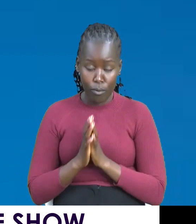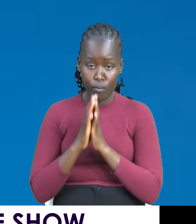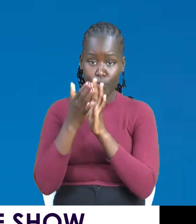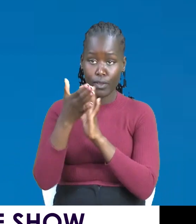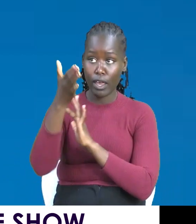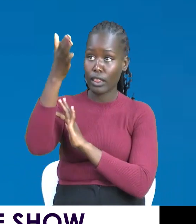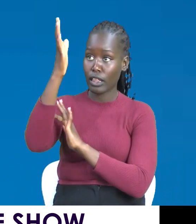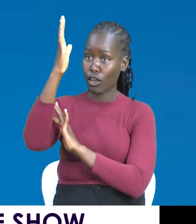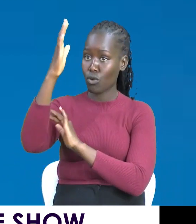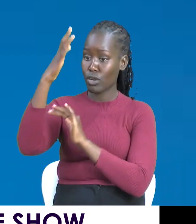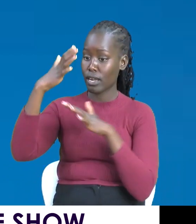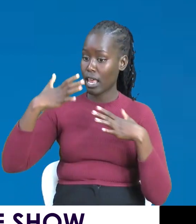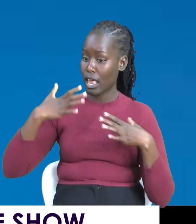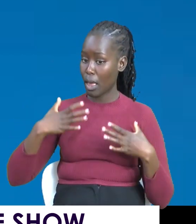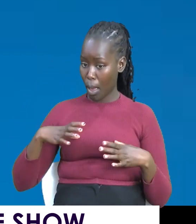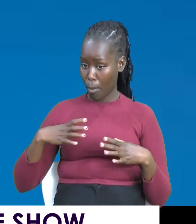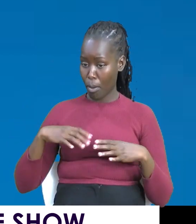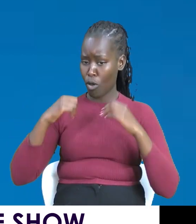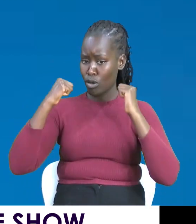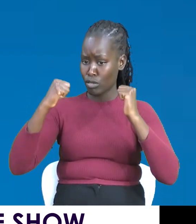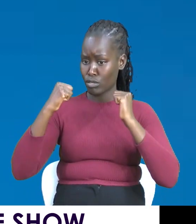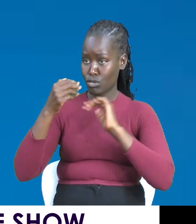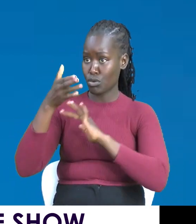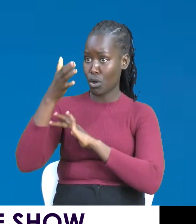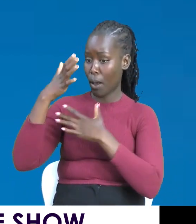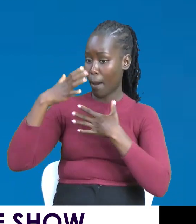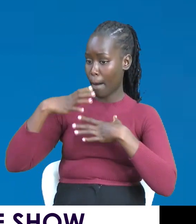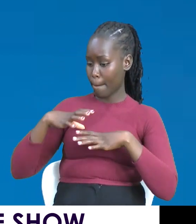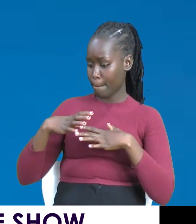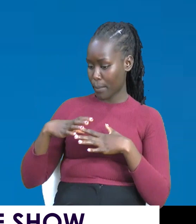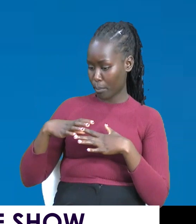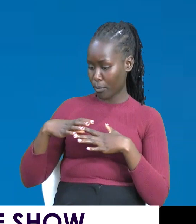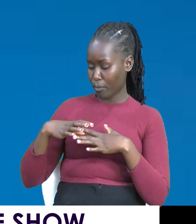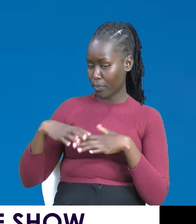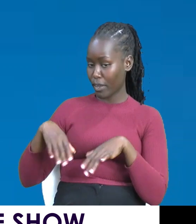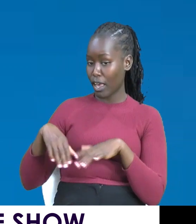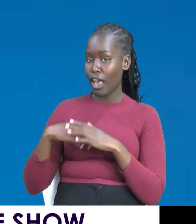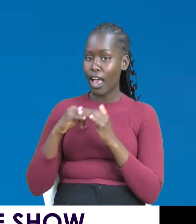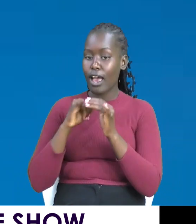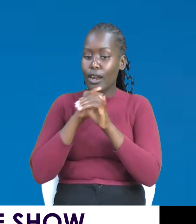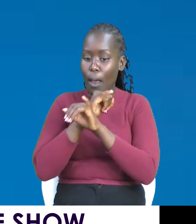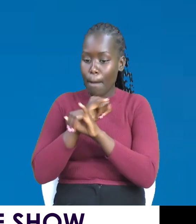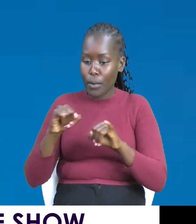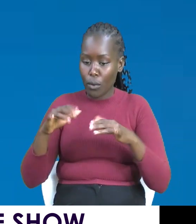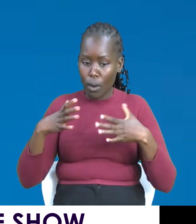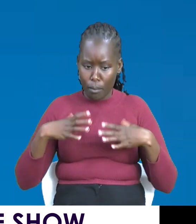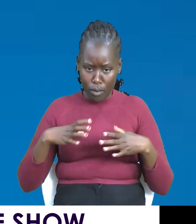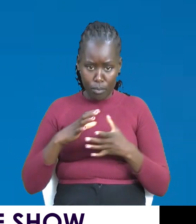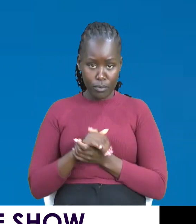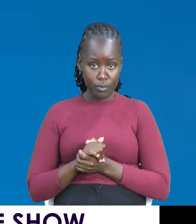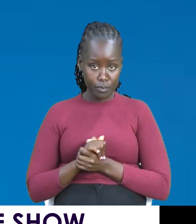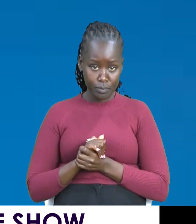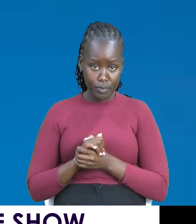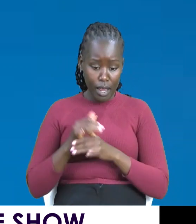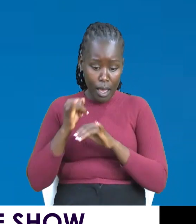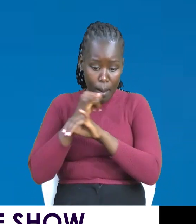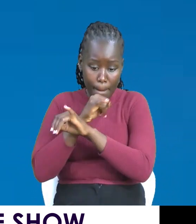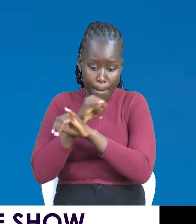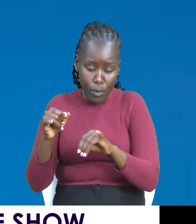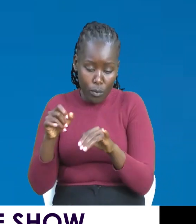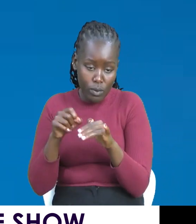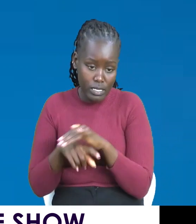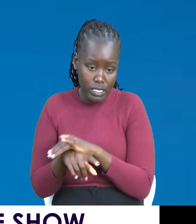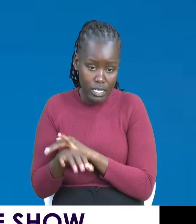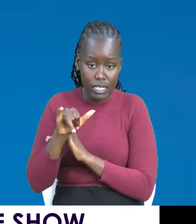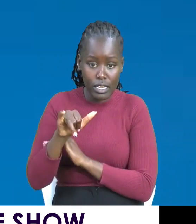godly people. Tough people are a pure people. Tough people are a pure seed. That